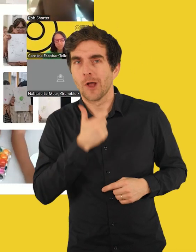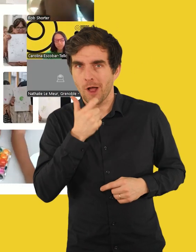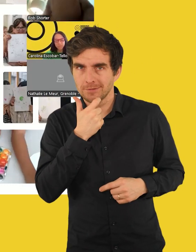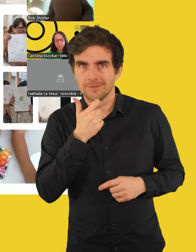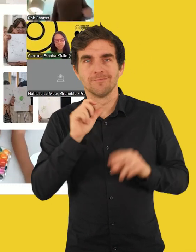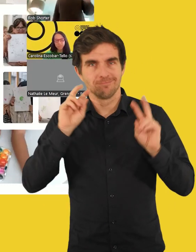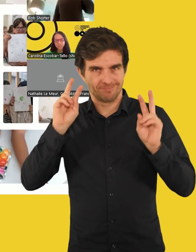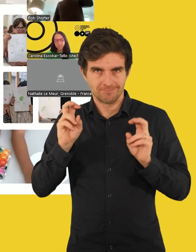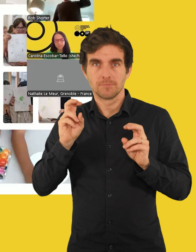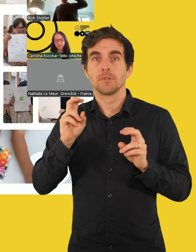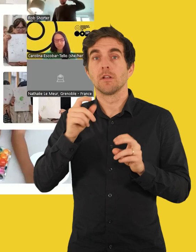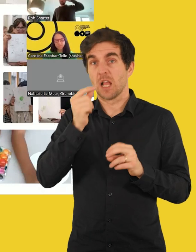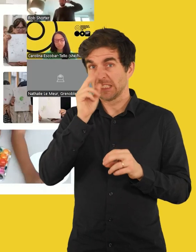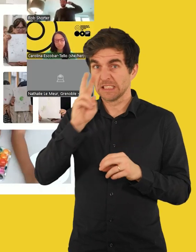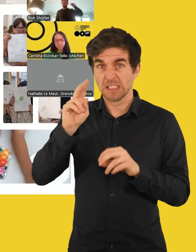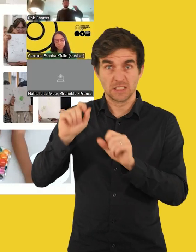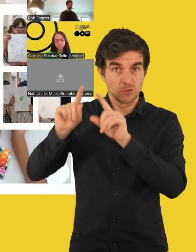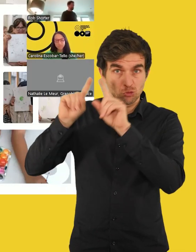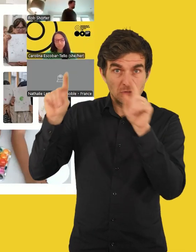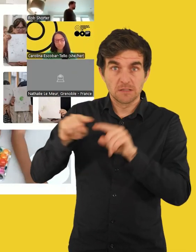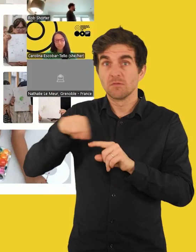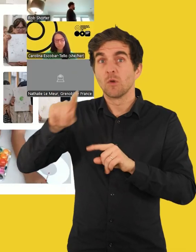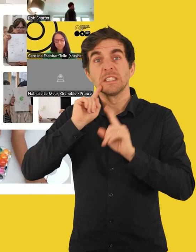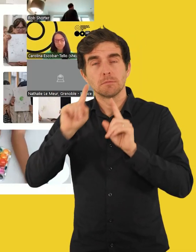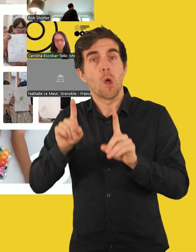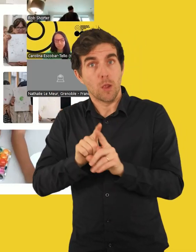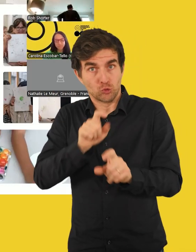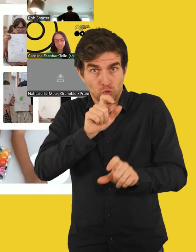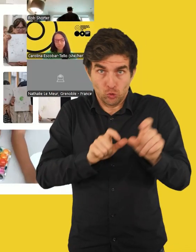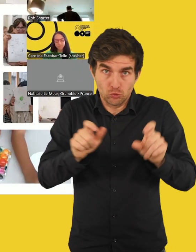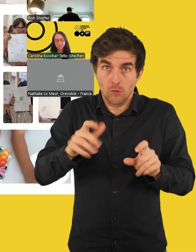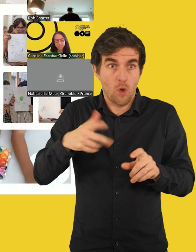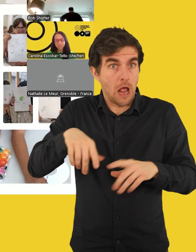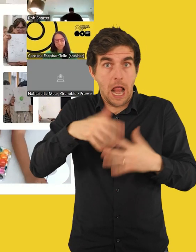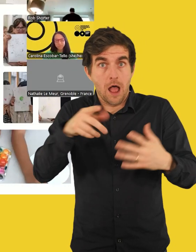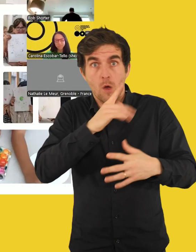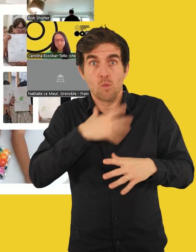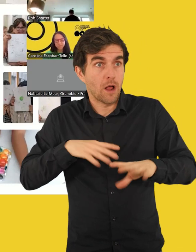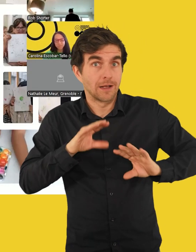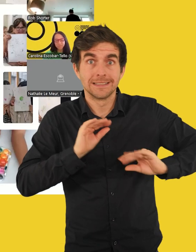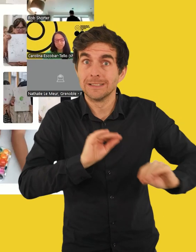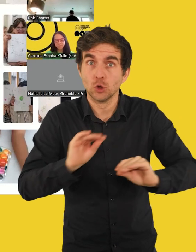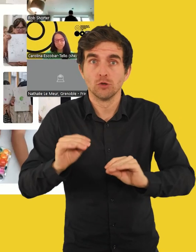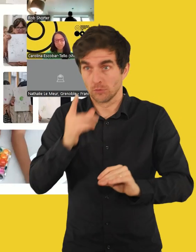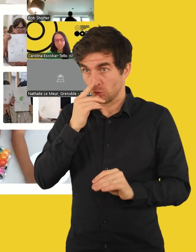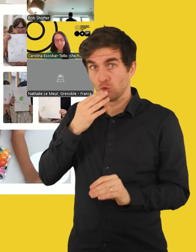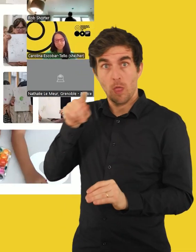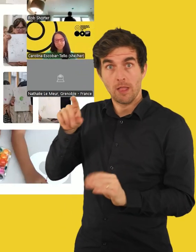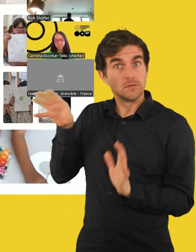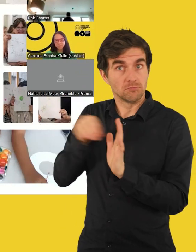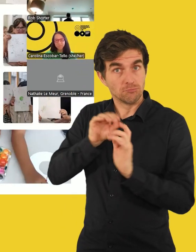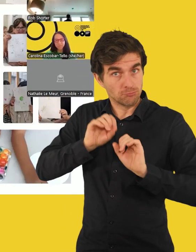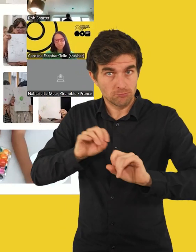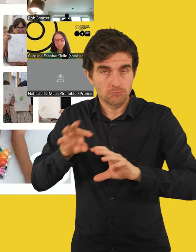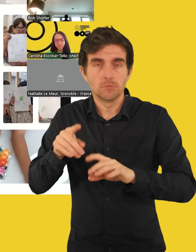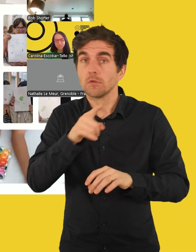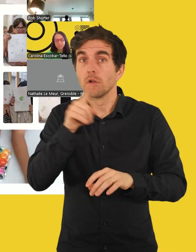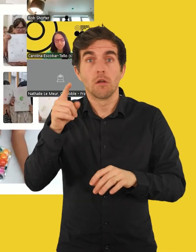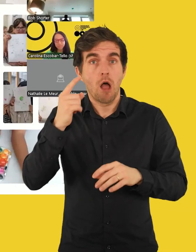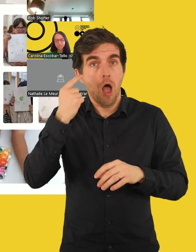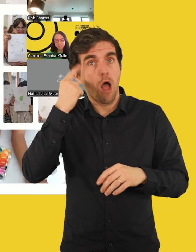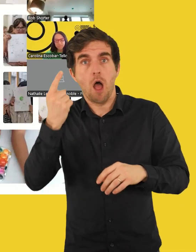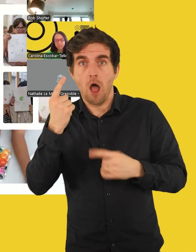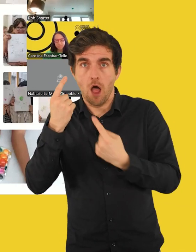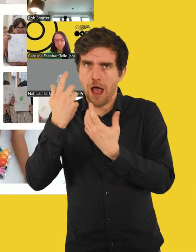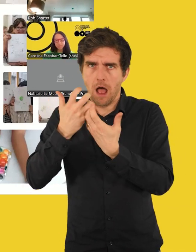can see them there on the screen for teachers, but also students and educators of all kinds in all contexts.